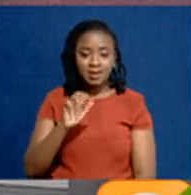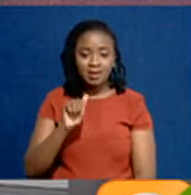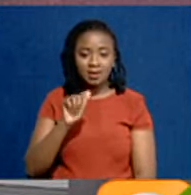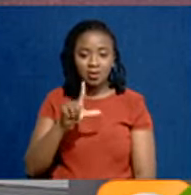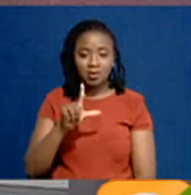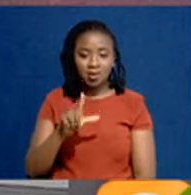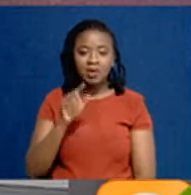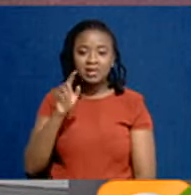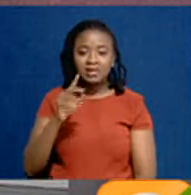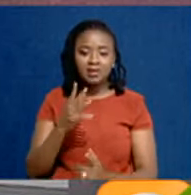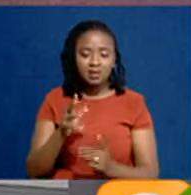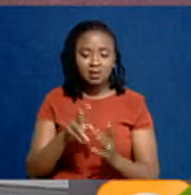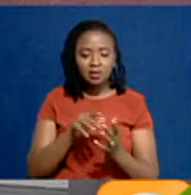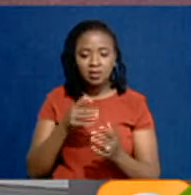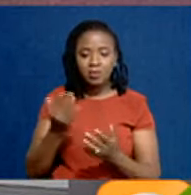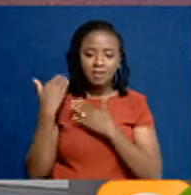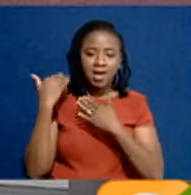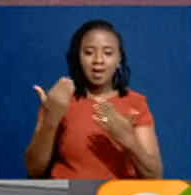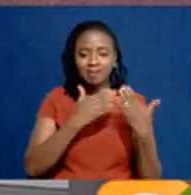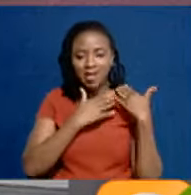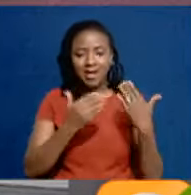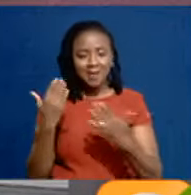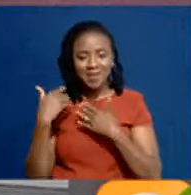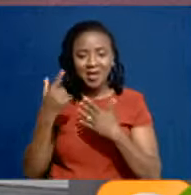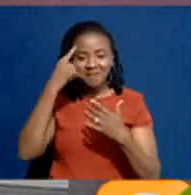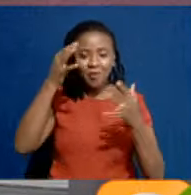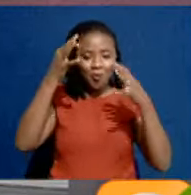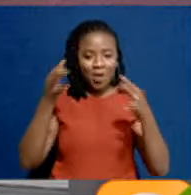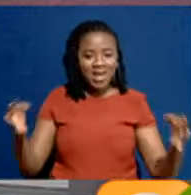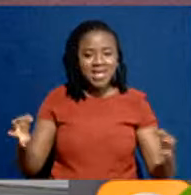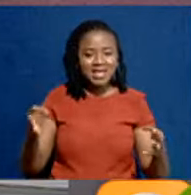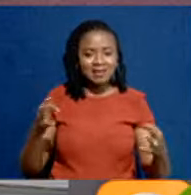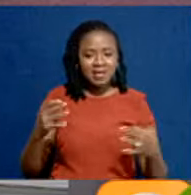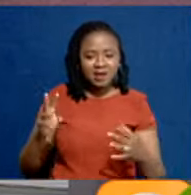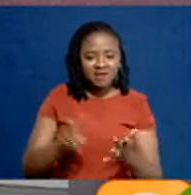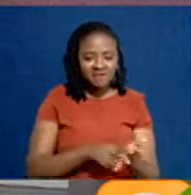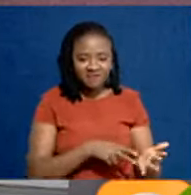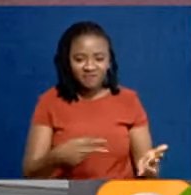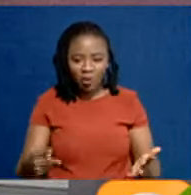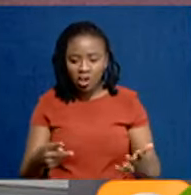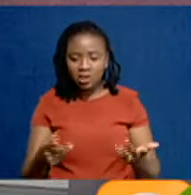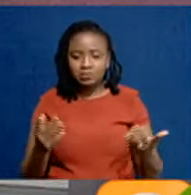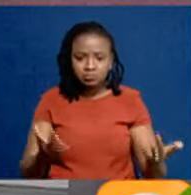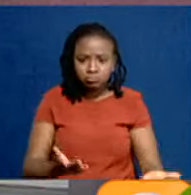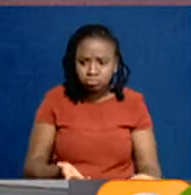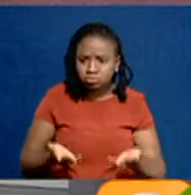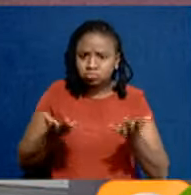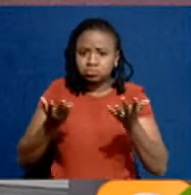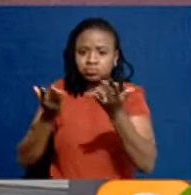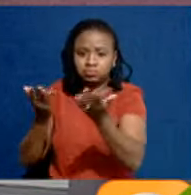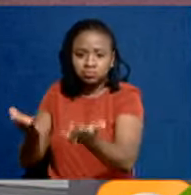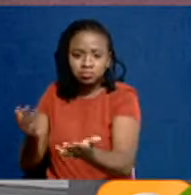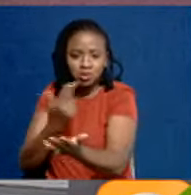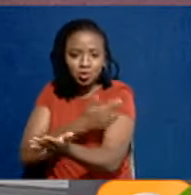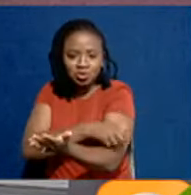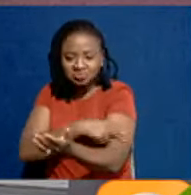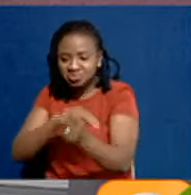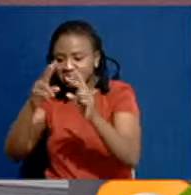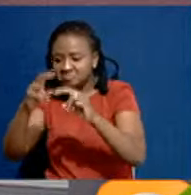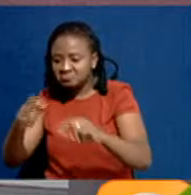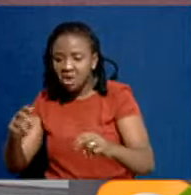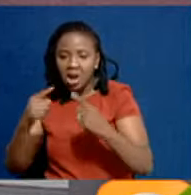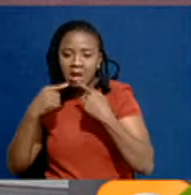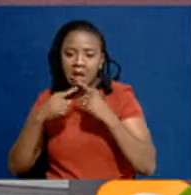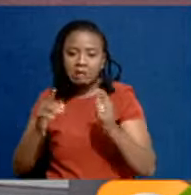fell in the bathroom as he was getting ready for his big day and was rushed to the hospital and